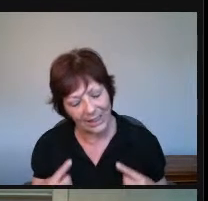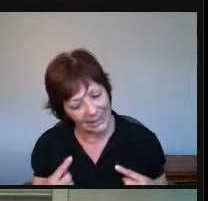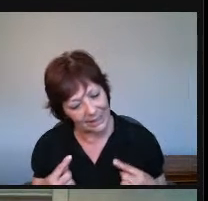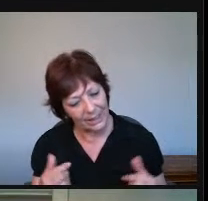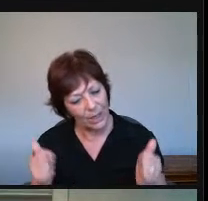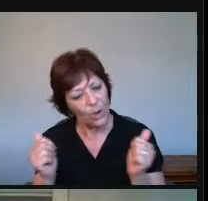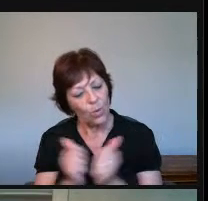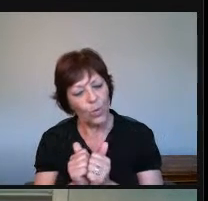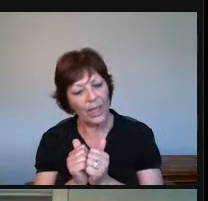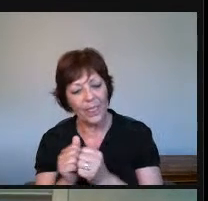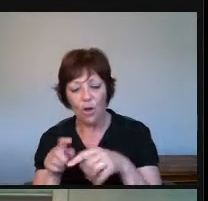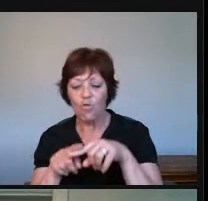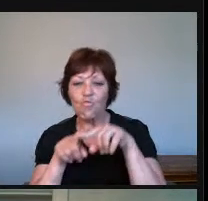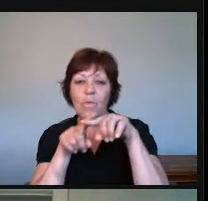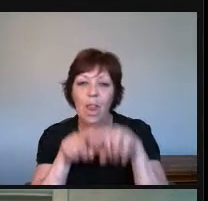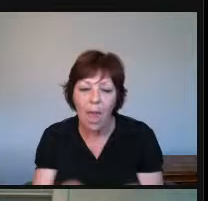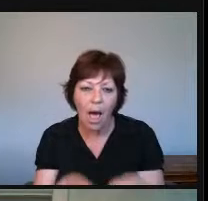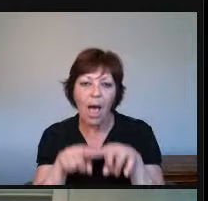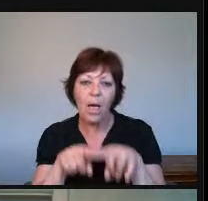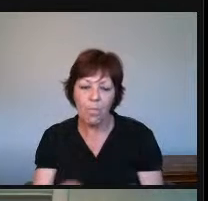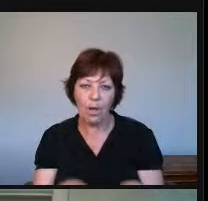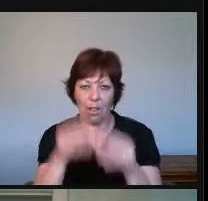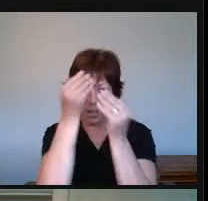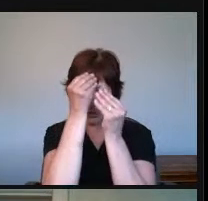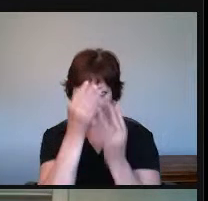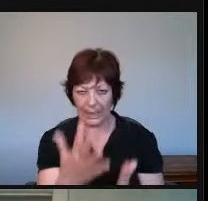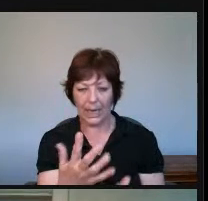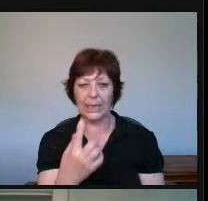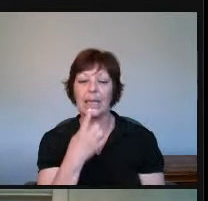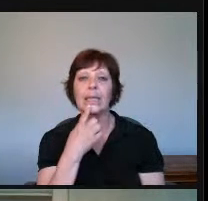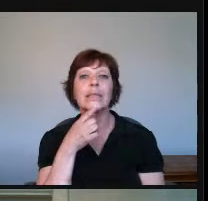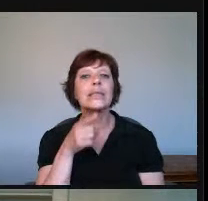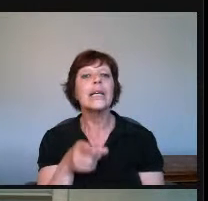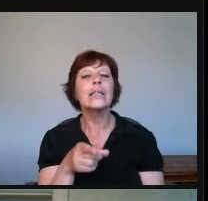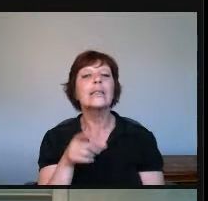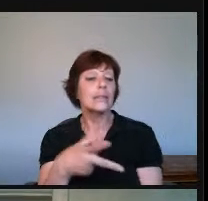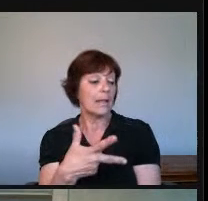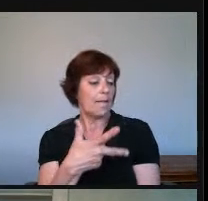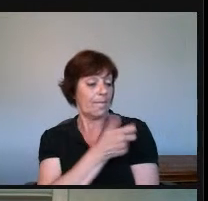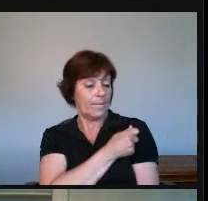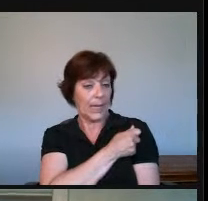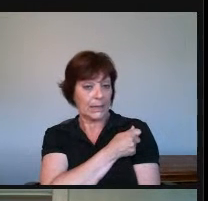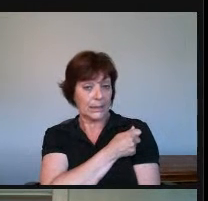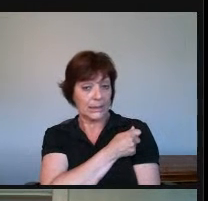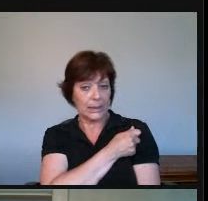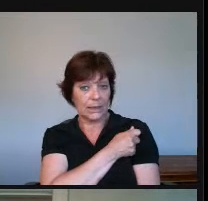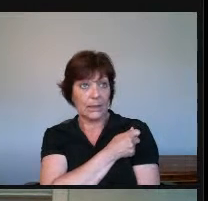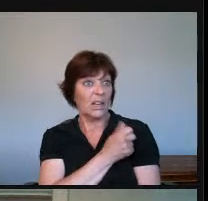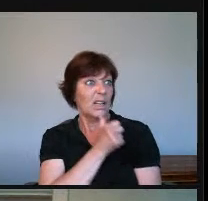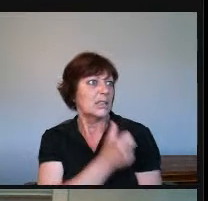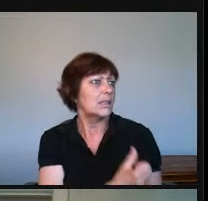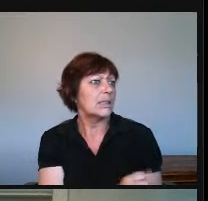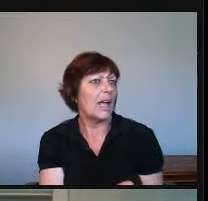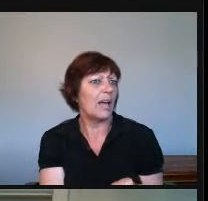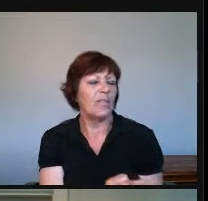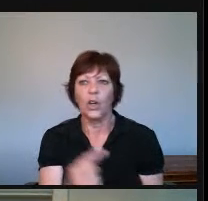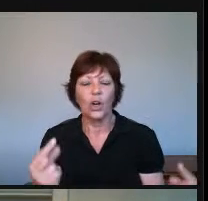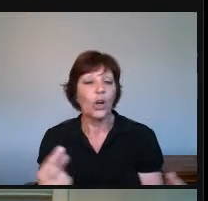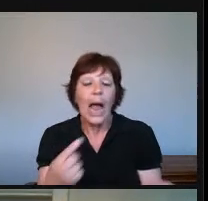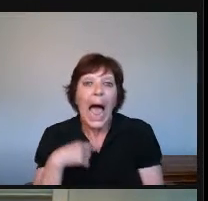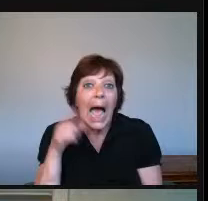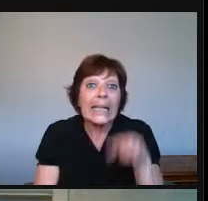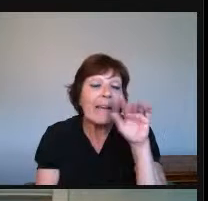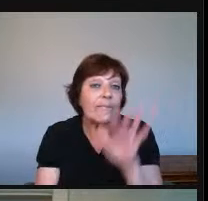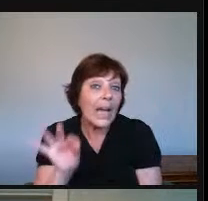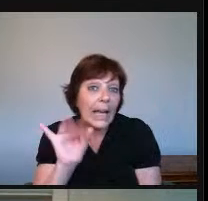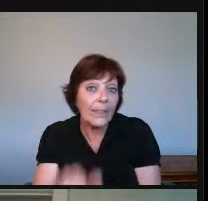with reliable data that tells us that the vaccine is unsafe or can harm our bodies.